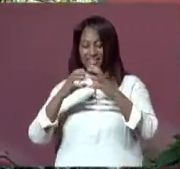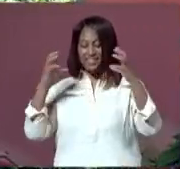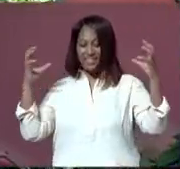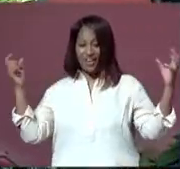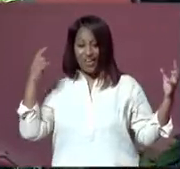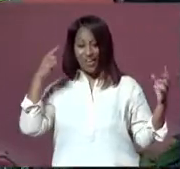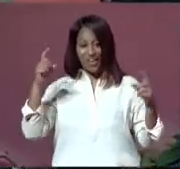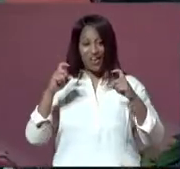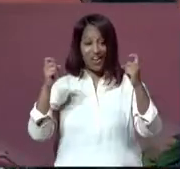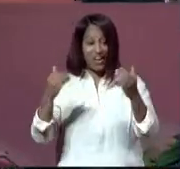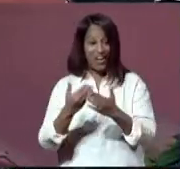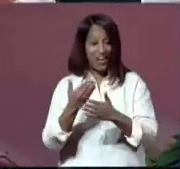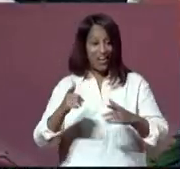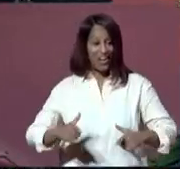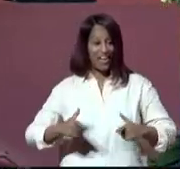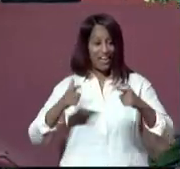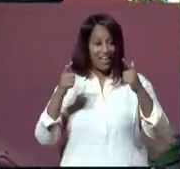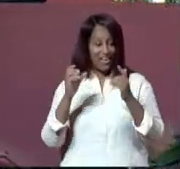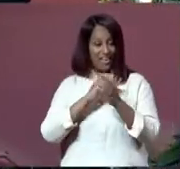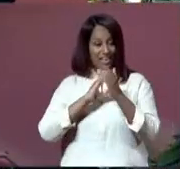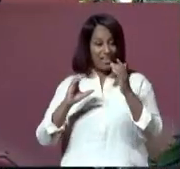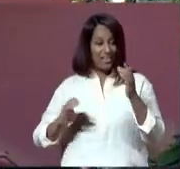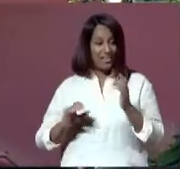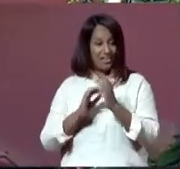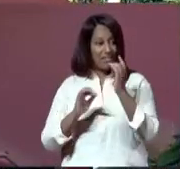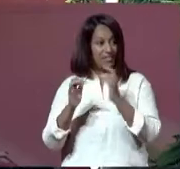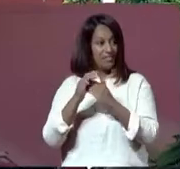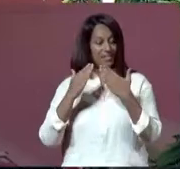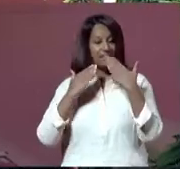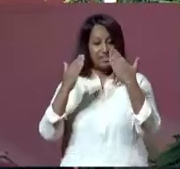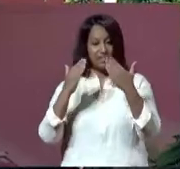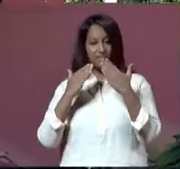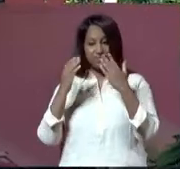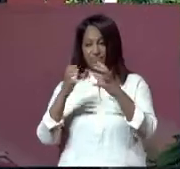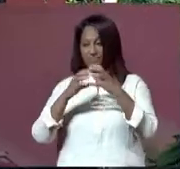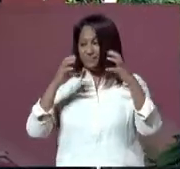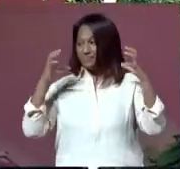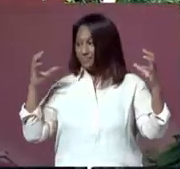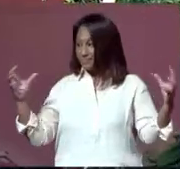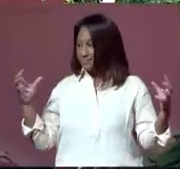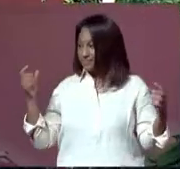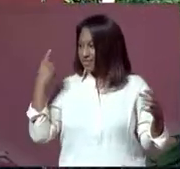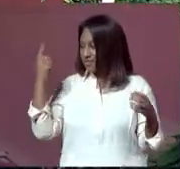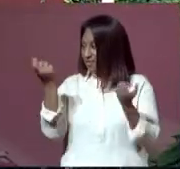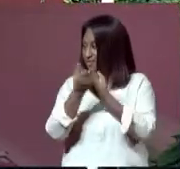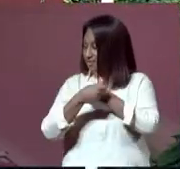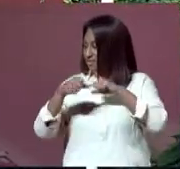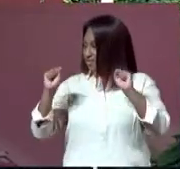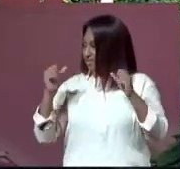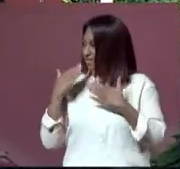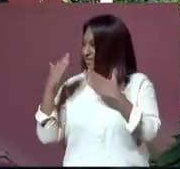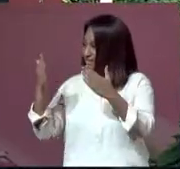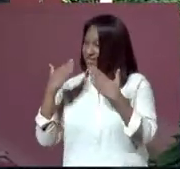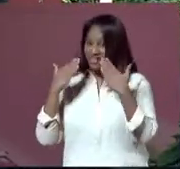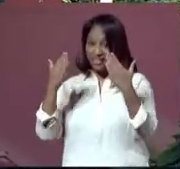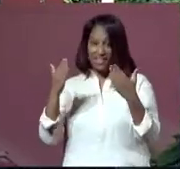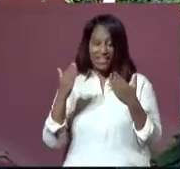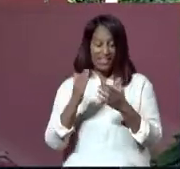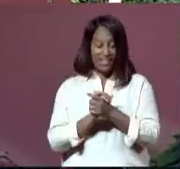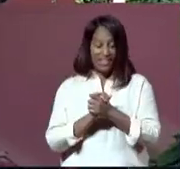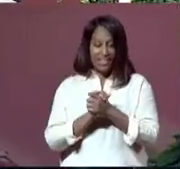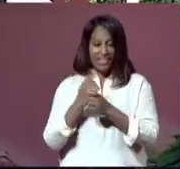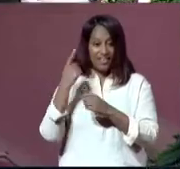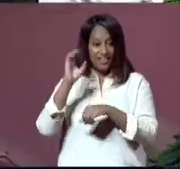the gift of new life in Christ Jesus. Thank you so much for salvation. Thank you